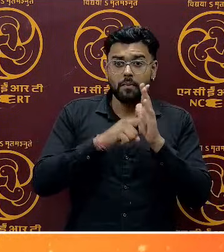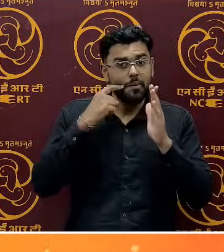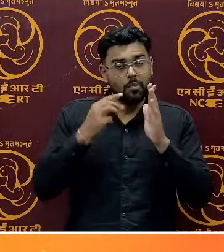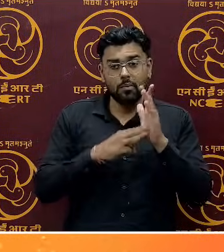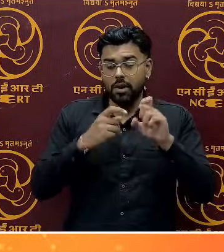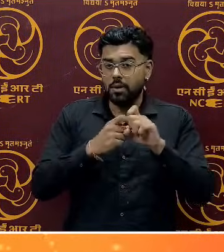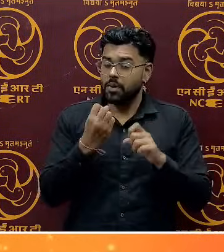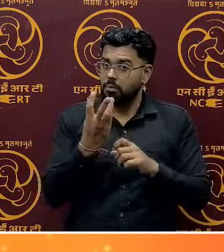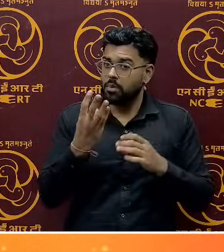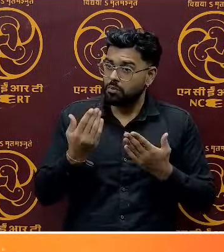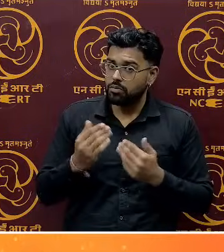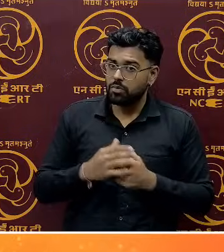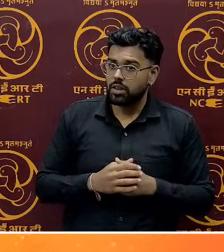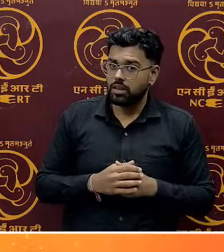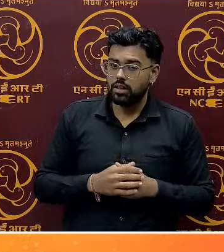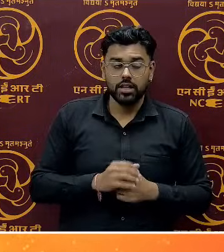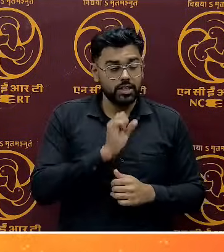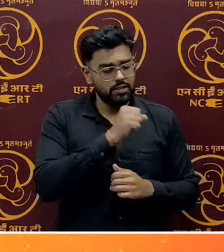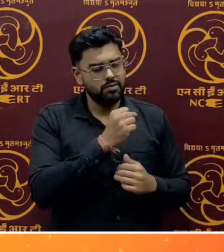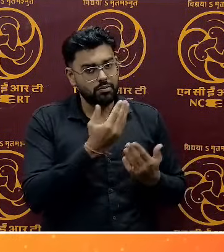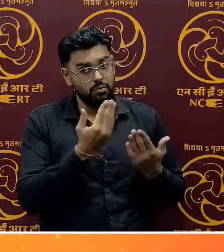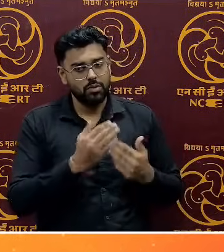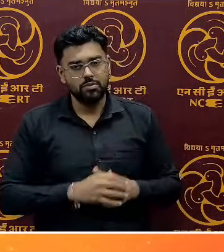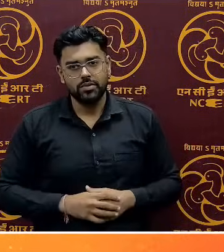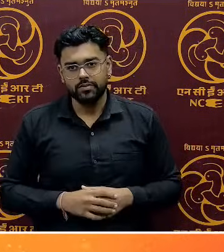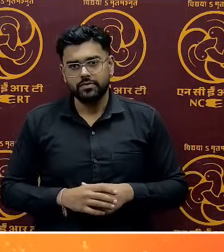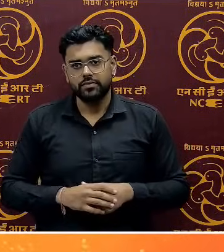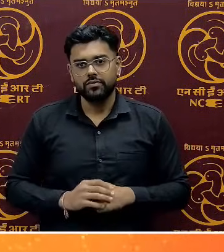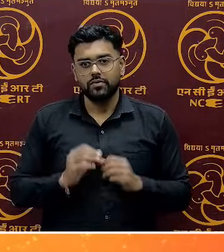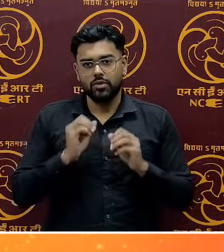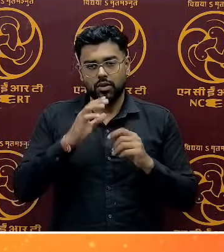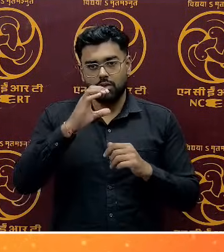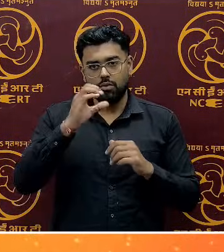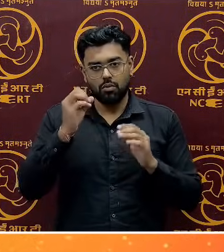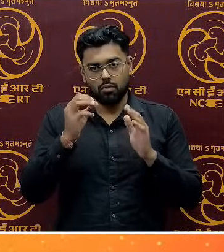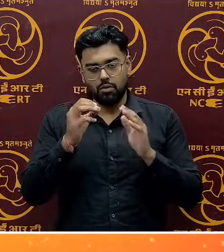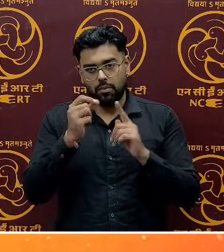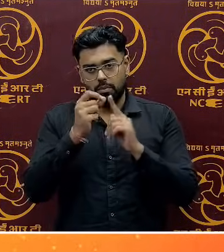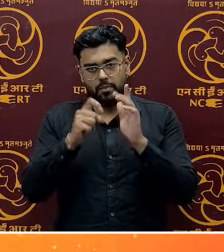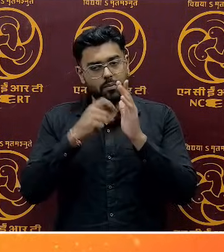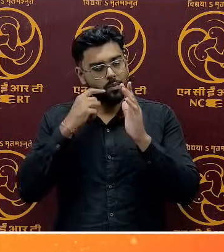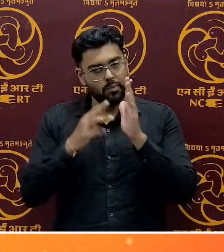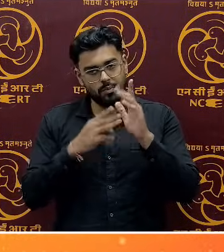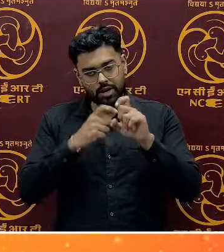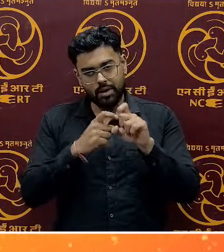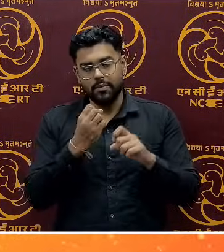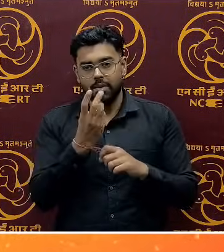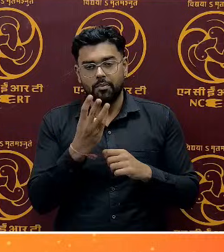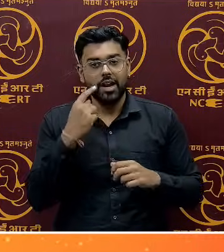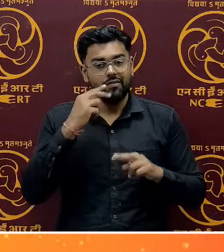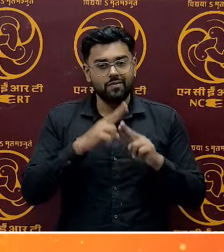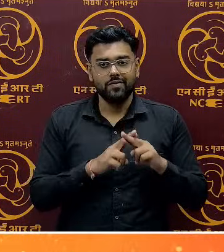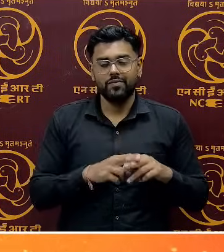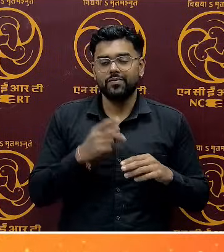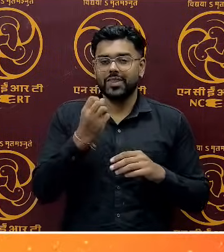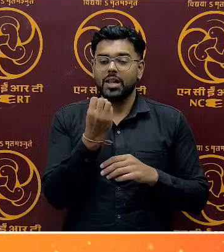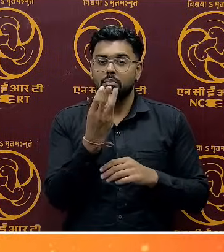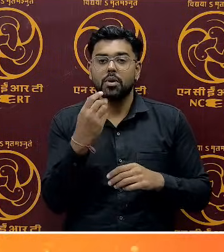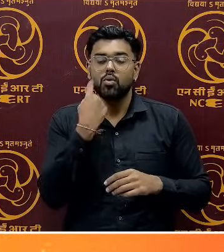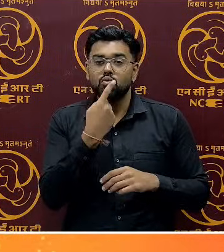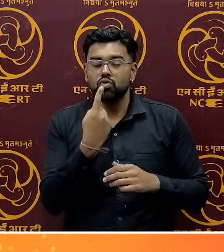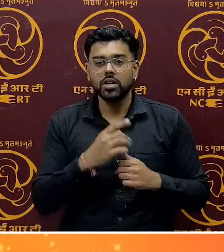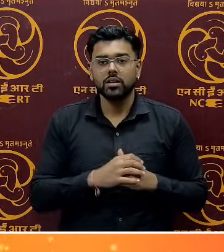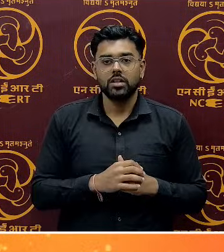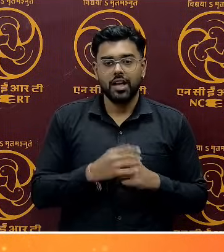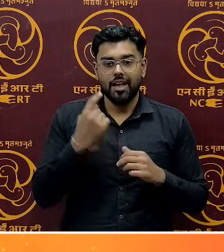still possible. Okay. Yes. Now come to co-prime numbers, children. Two numbers are said to be co-prime to